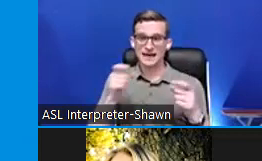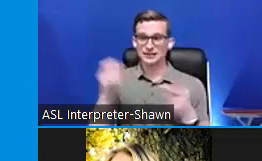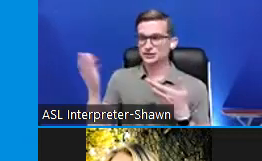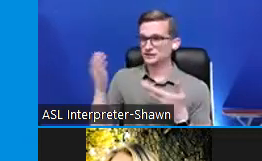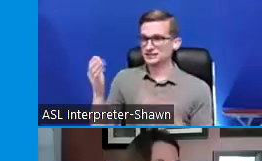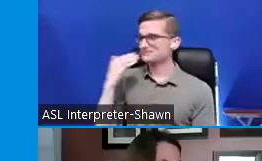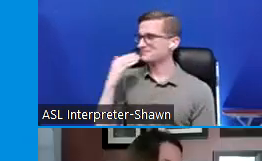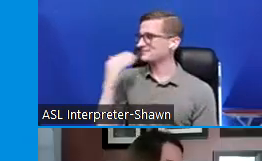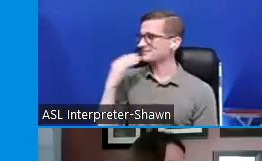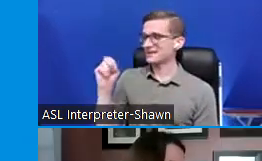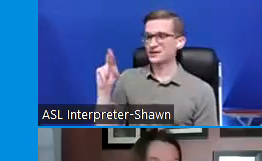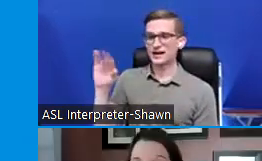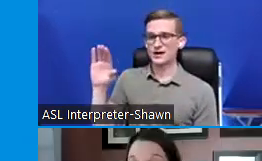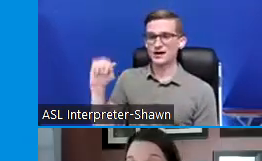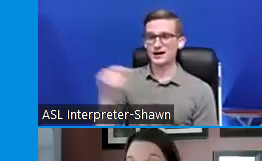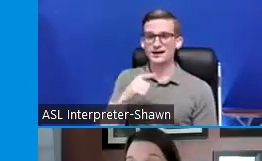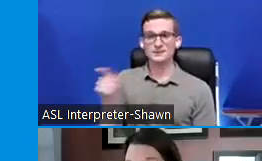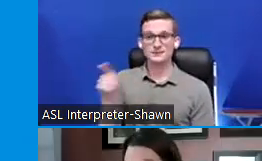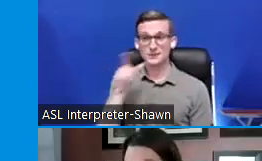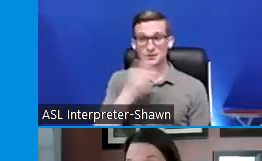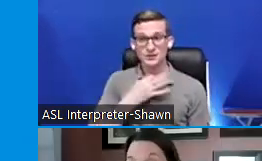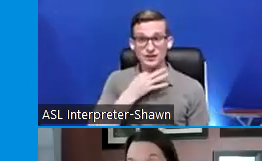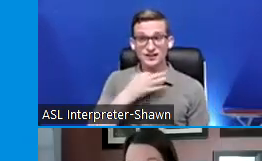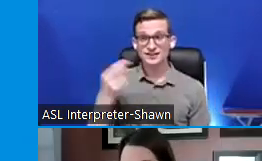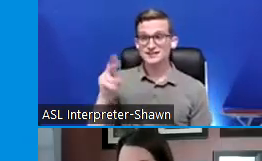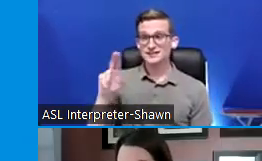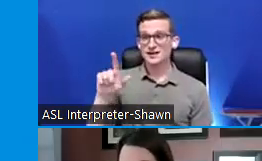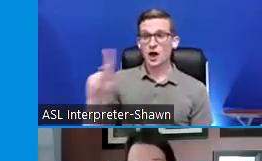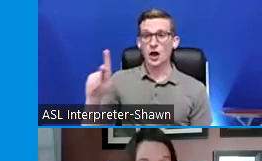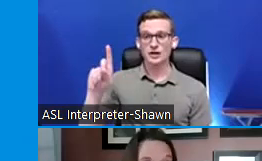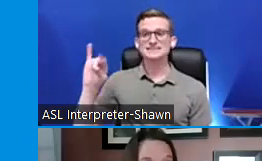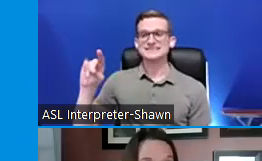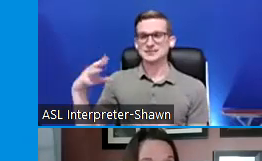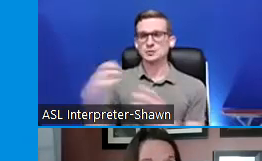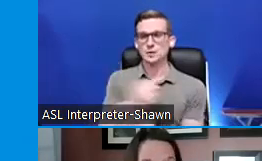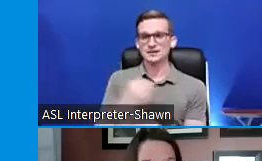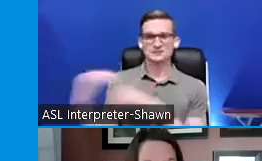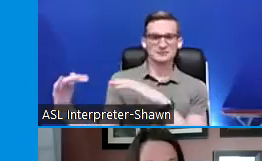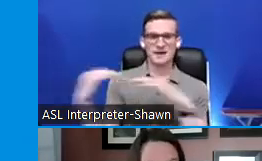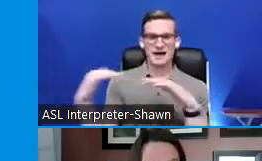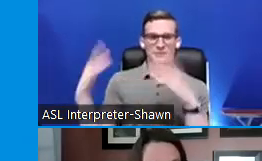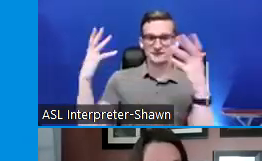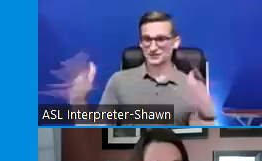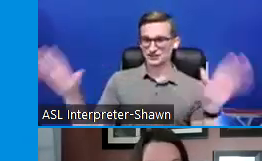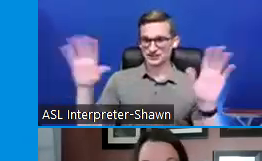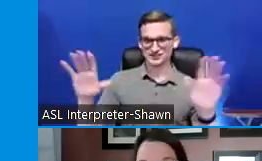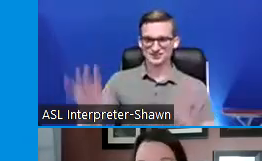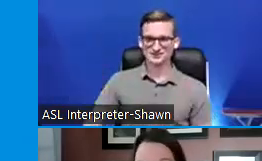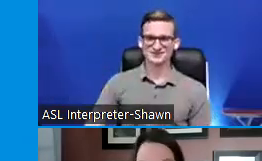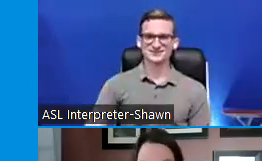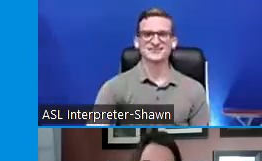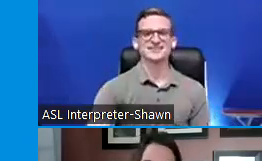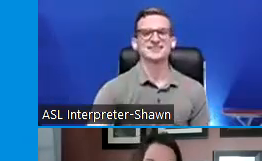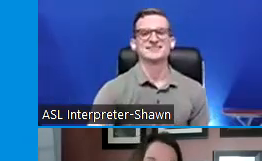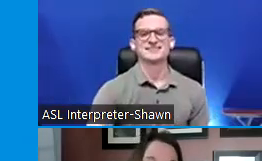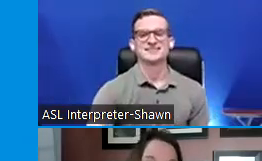Erica. And for those of you who are curious, the Hulk did win. So the battle is over. We're good to go there. So